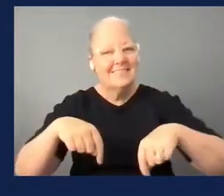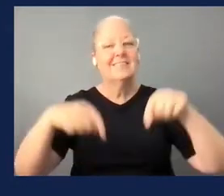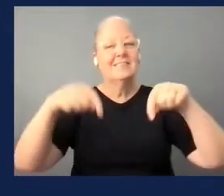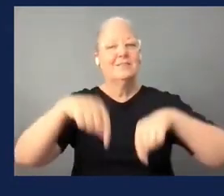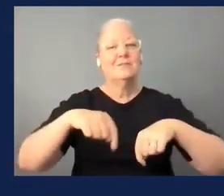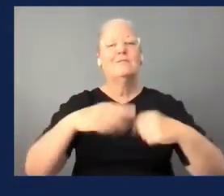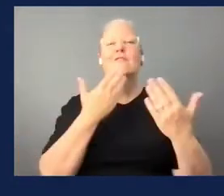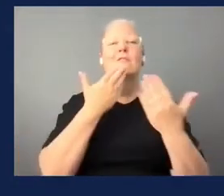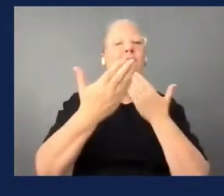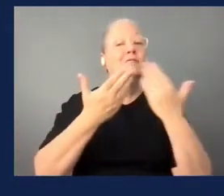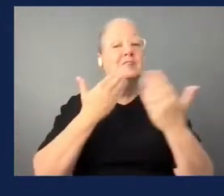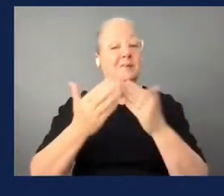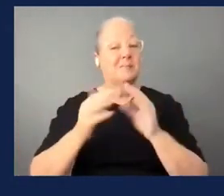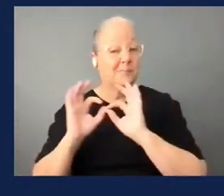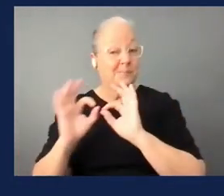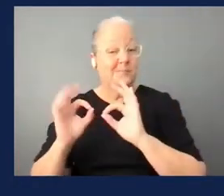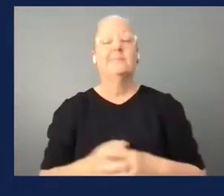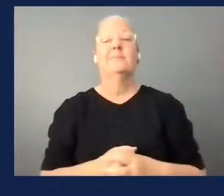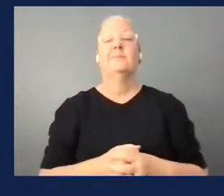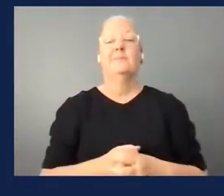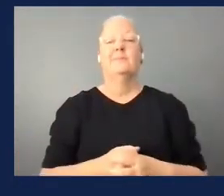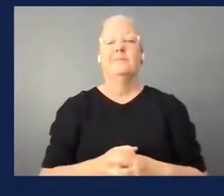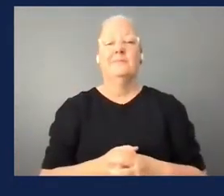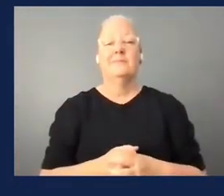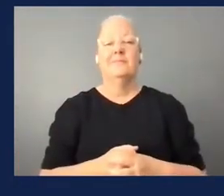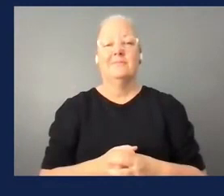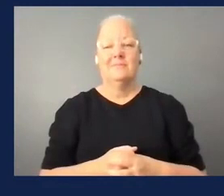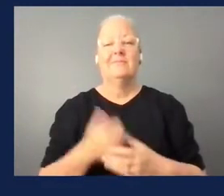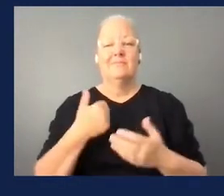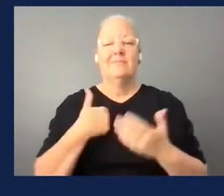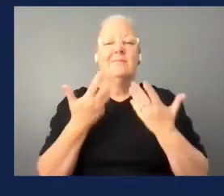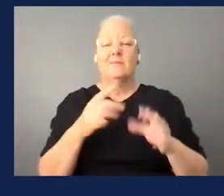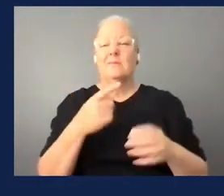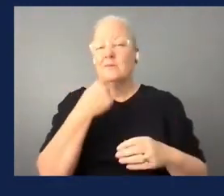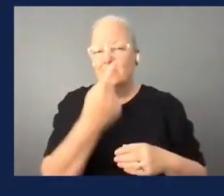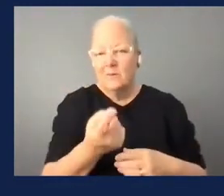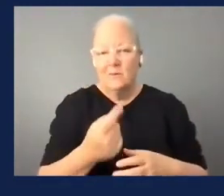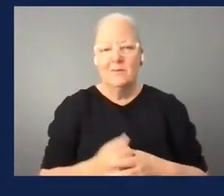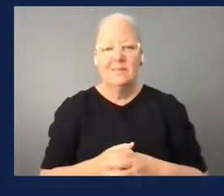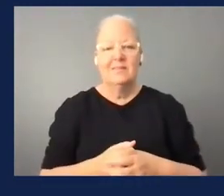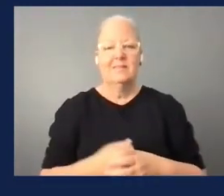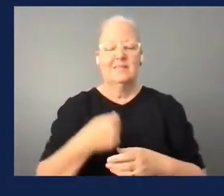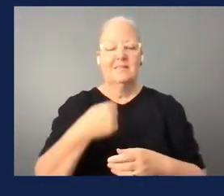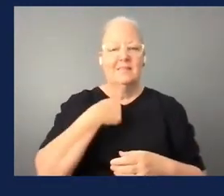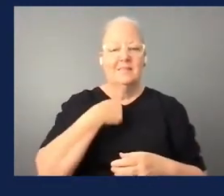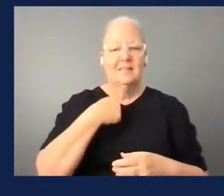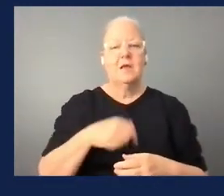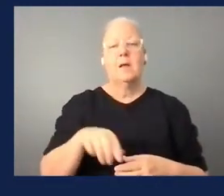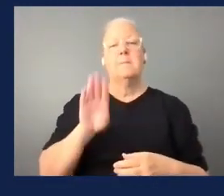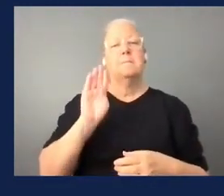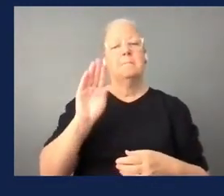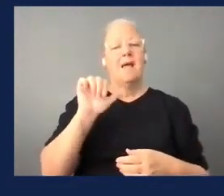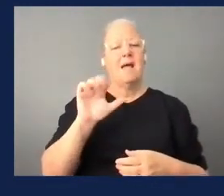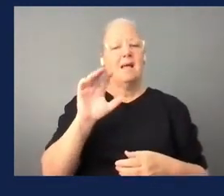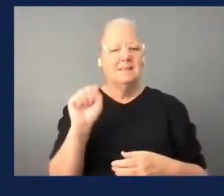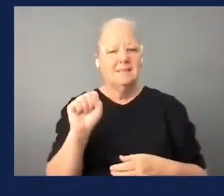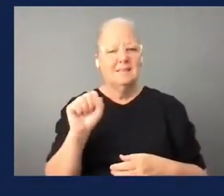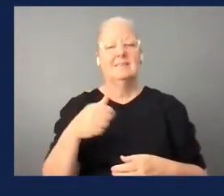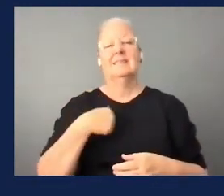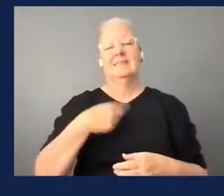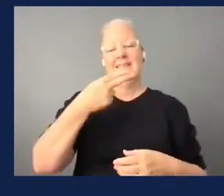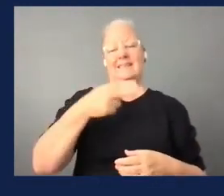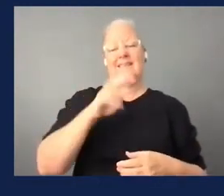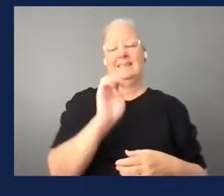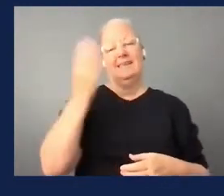As what you were already told, my name is Bas. My pronouns are he and him, and to describe